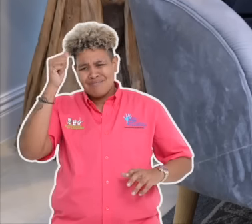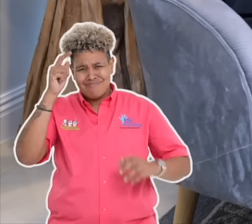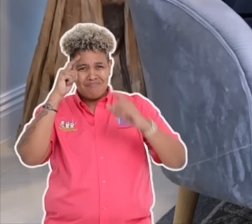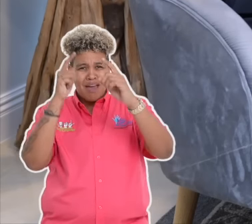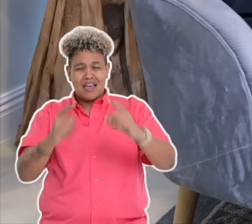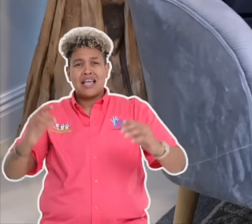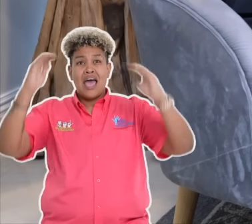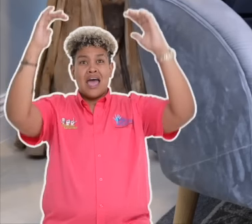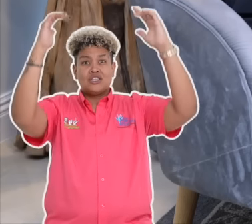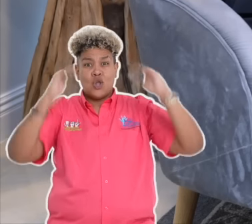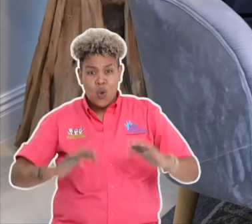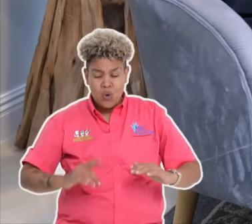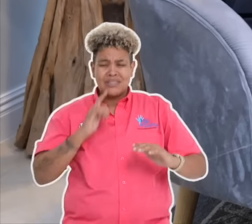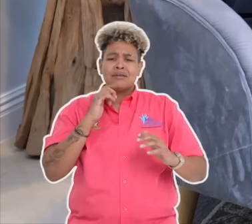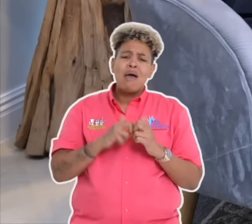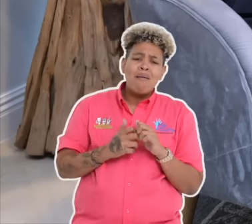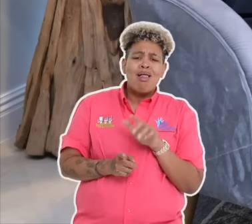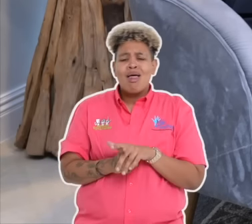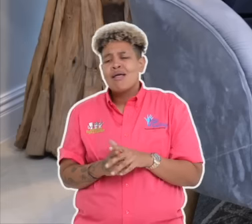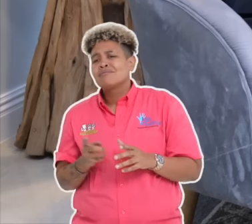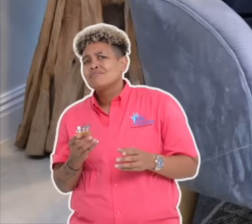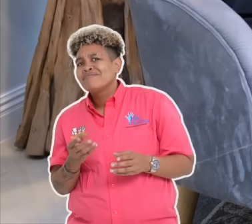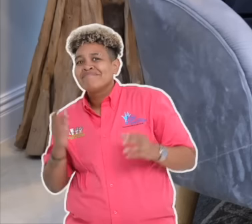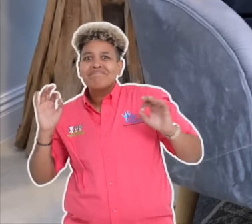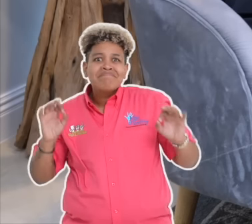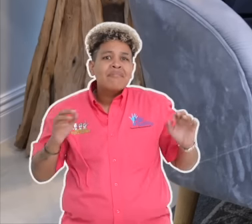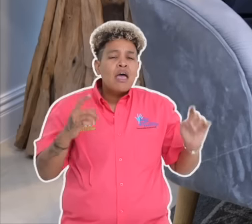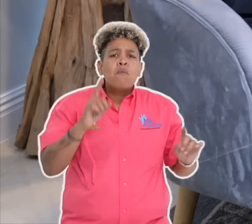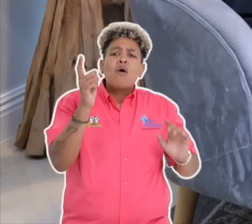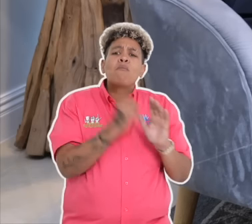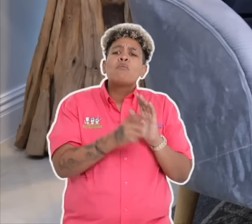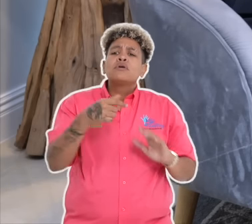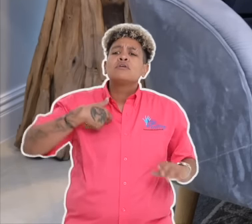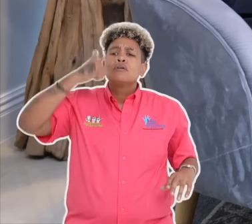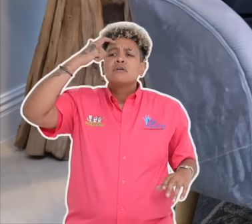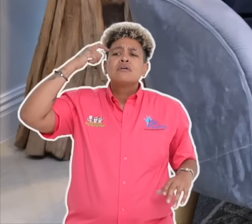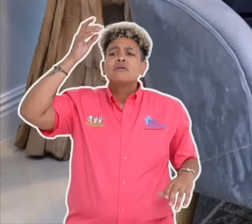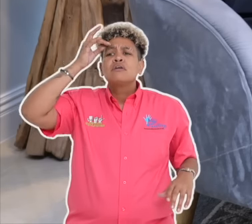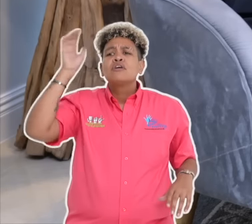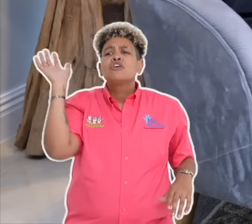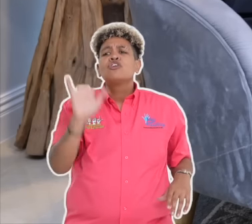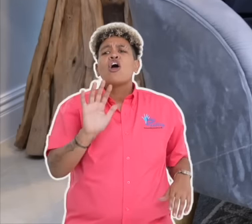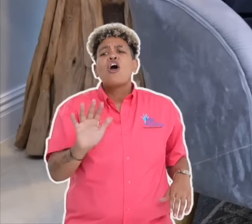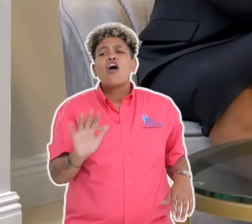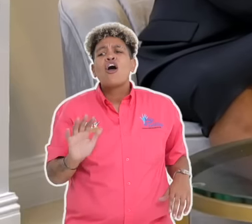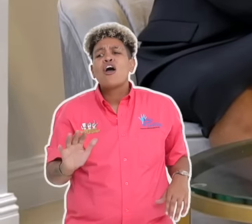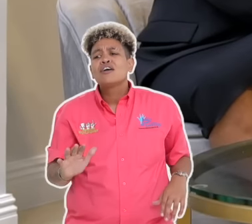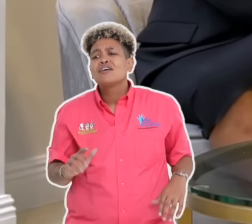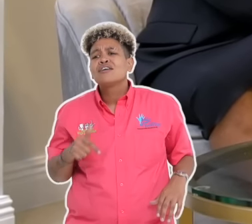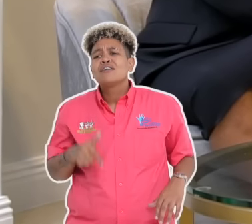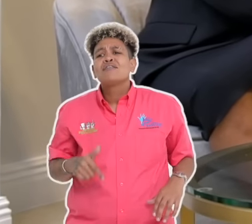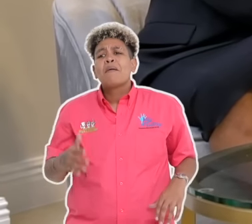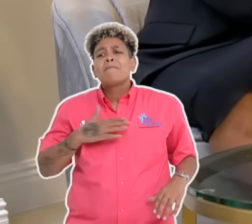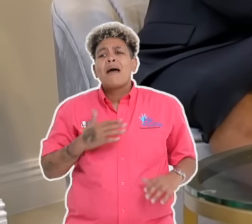the milestones, the highs, the lows, the hills, the valleys. Is there one moment that you hold on to? It is your, oh